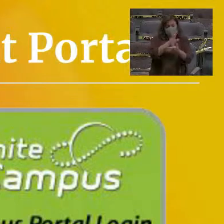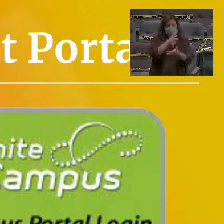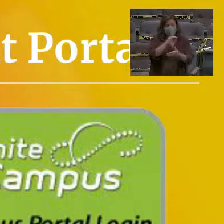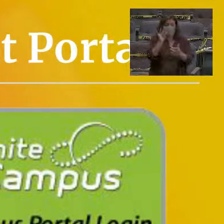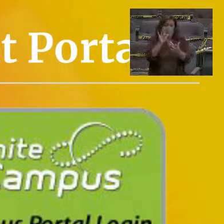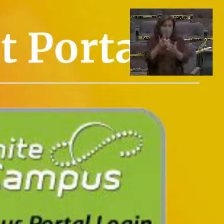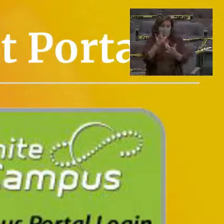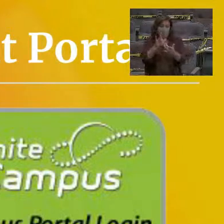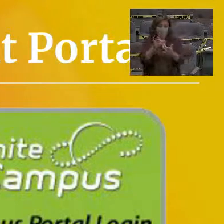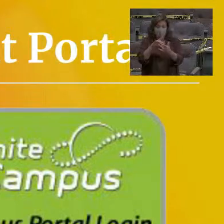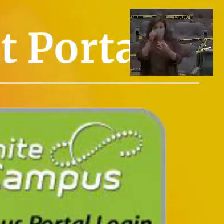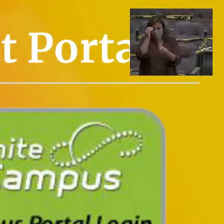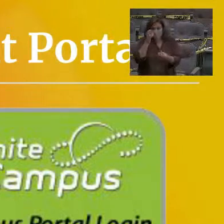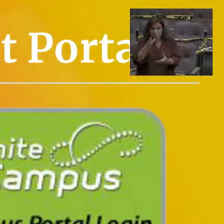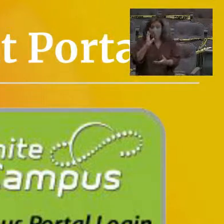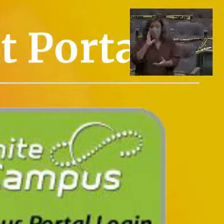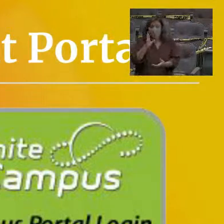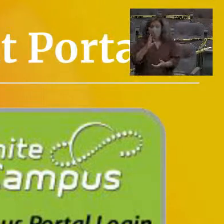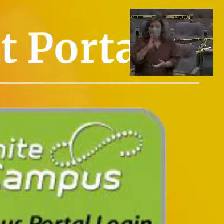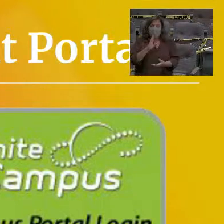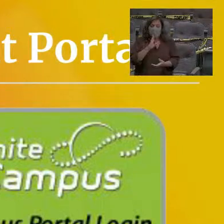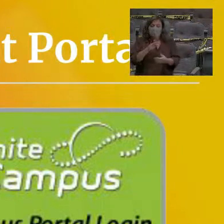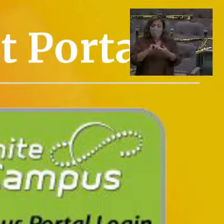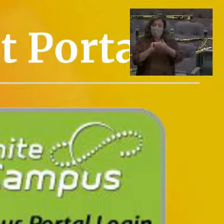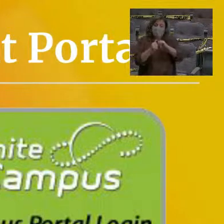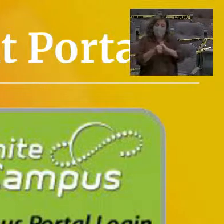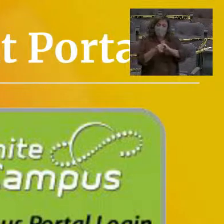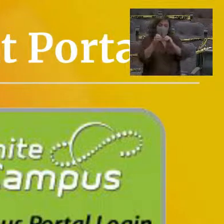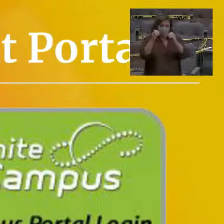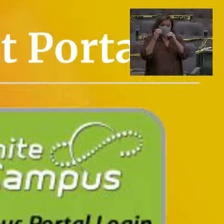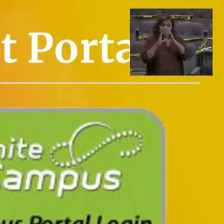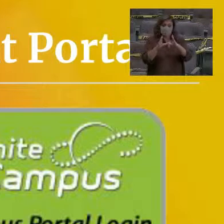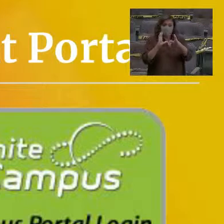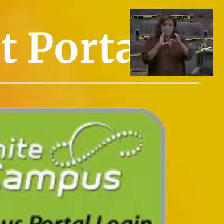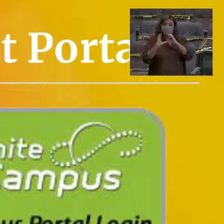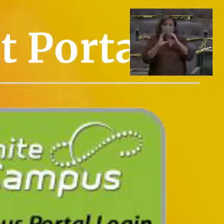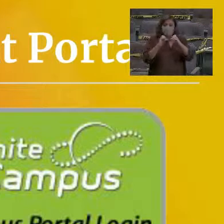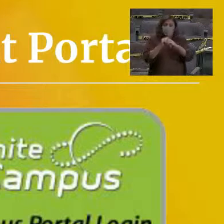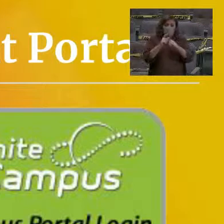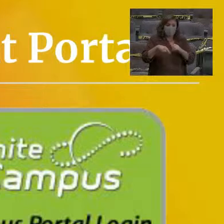information in this portal will be how teachers communicate with you regarding open house